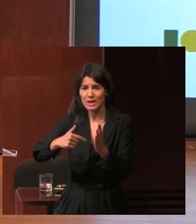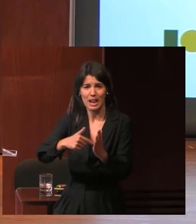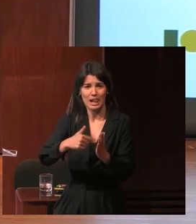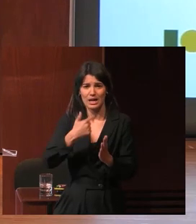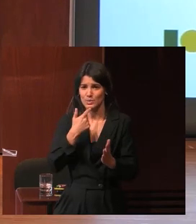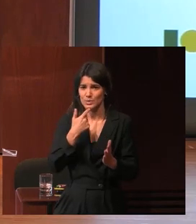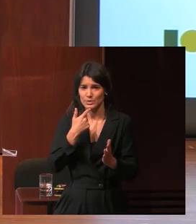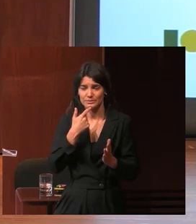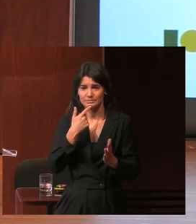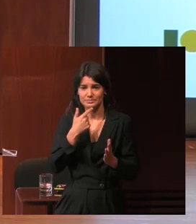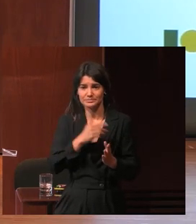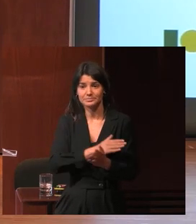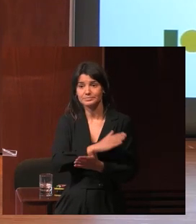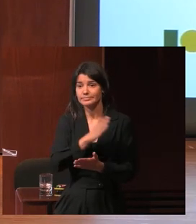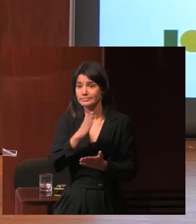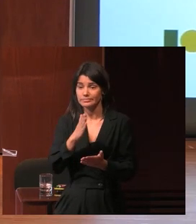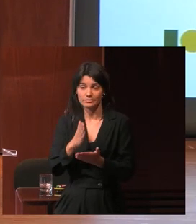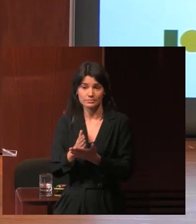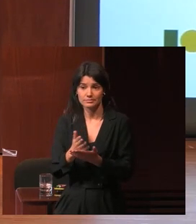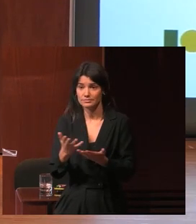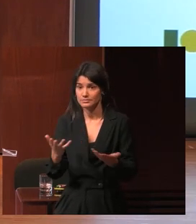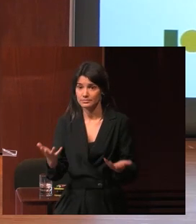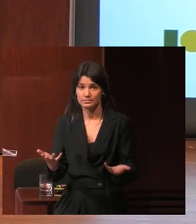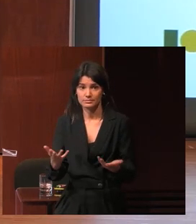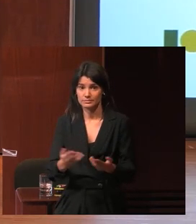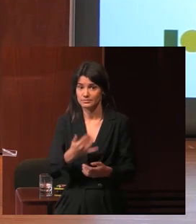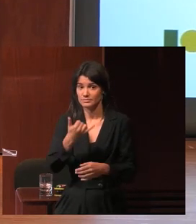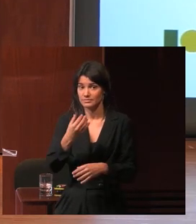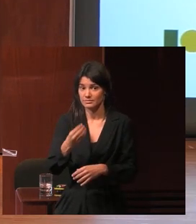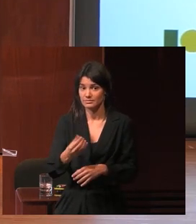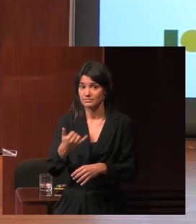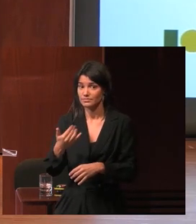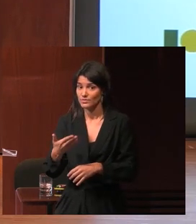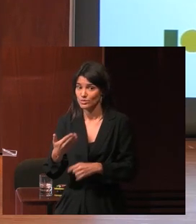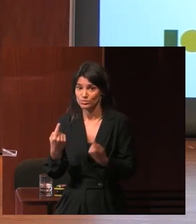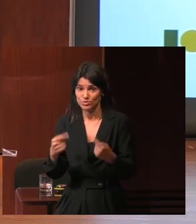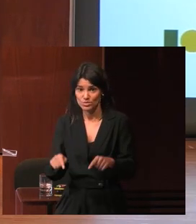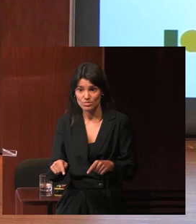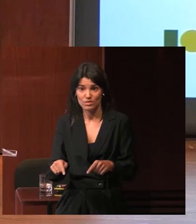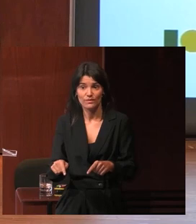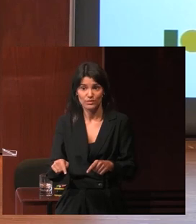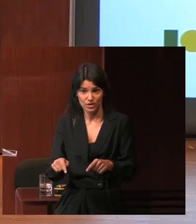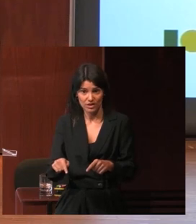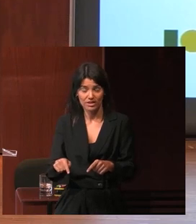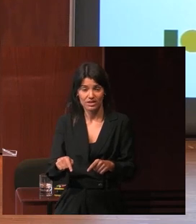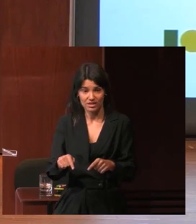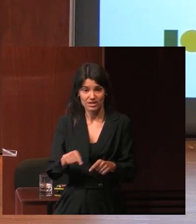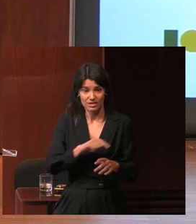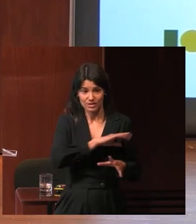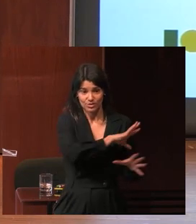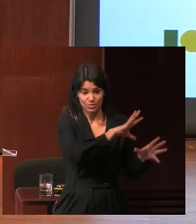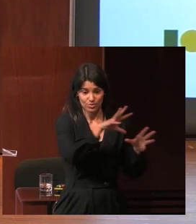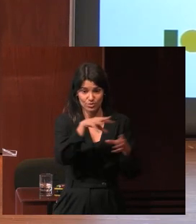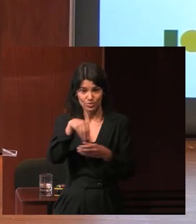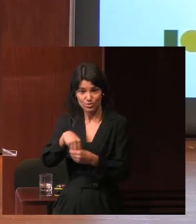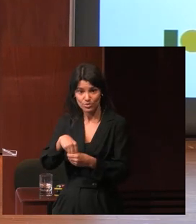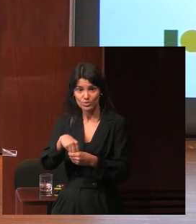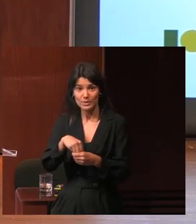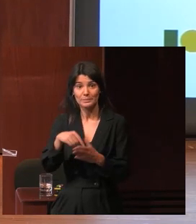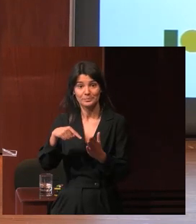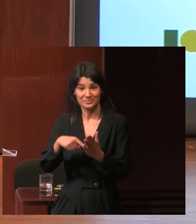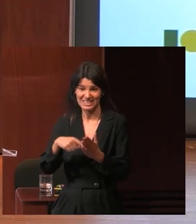until 2021. So ChatGPT is absolutely stupid after